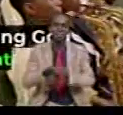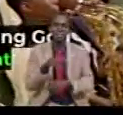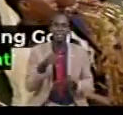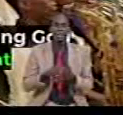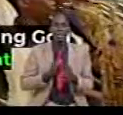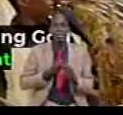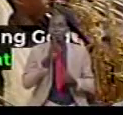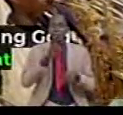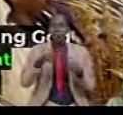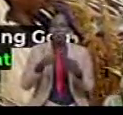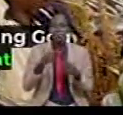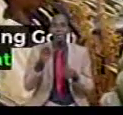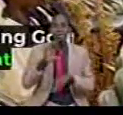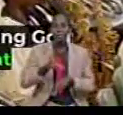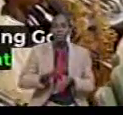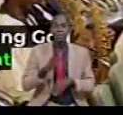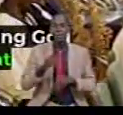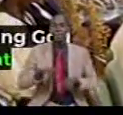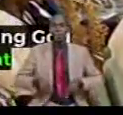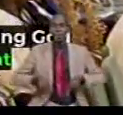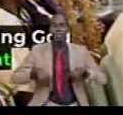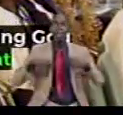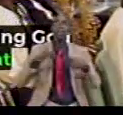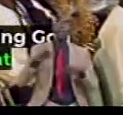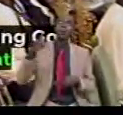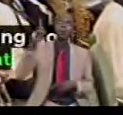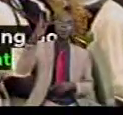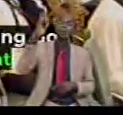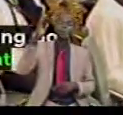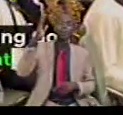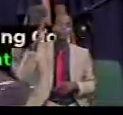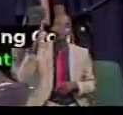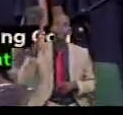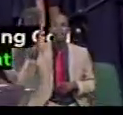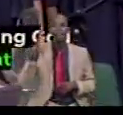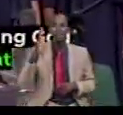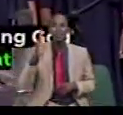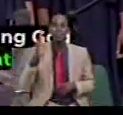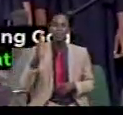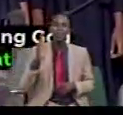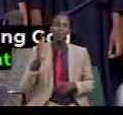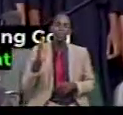it. I'm talking about the church of the living God.